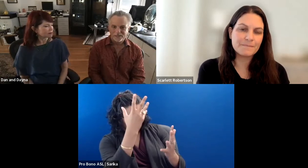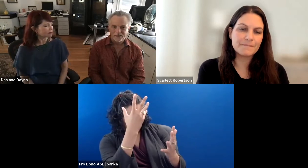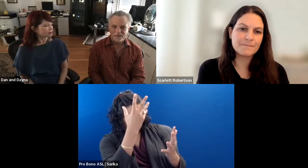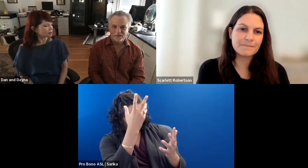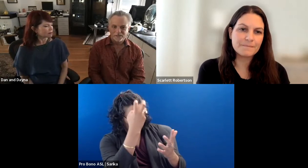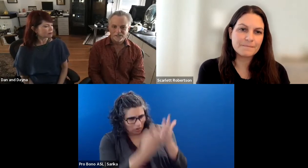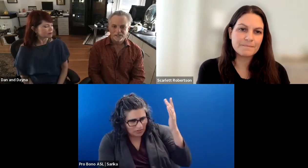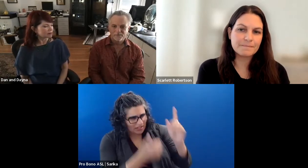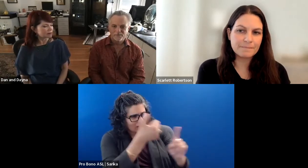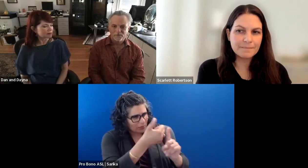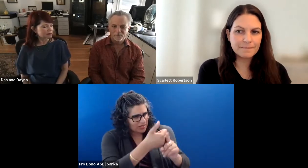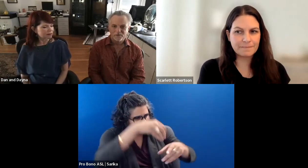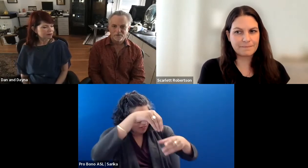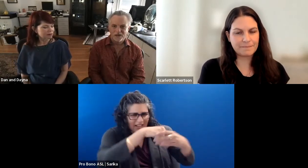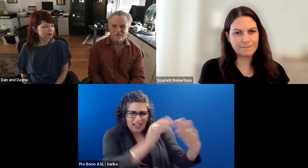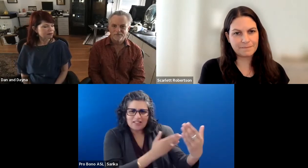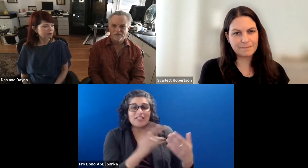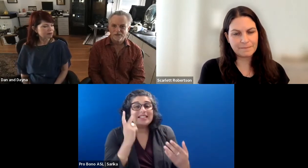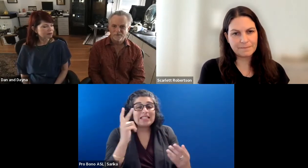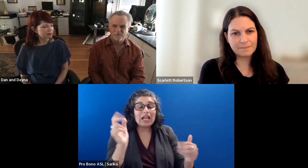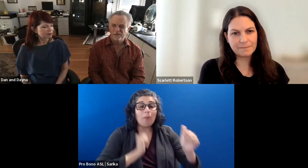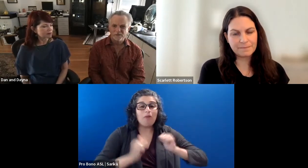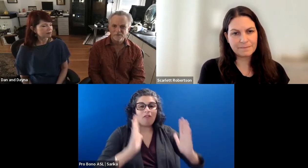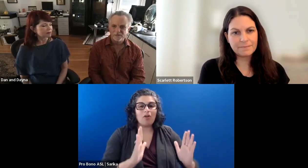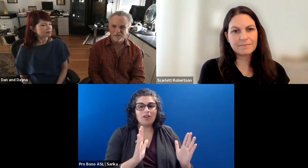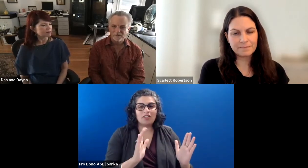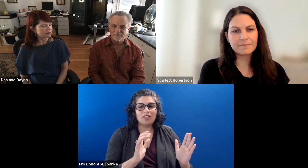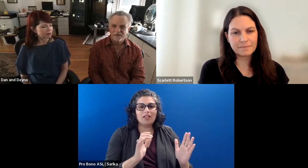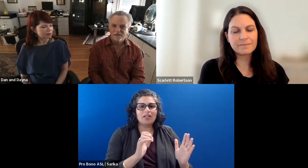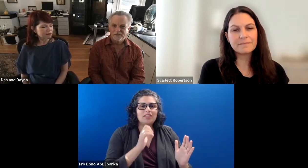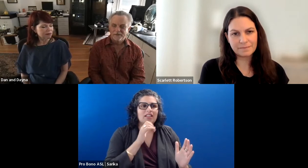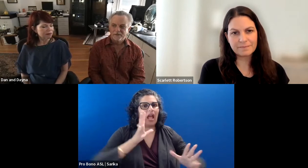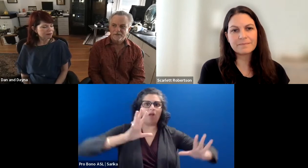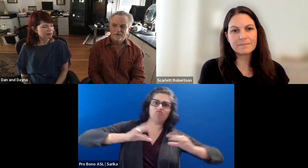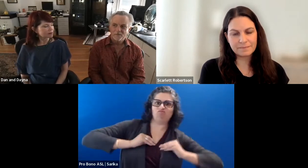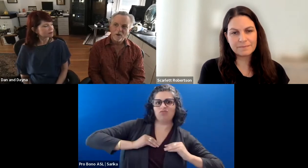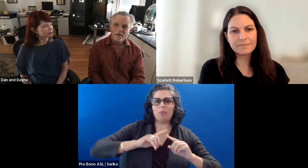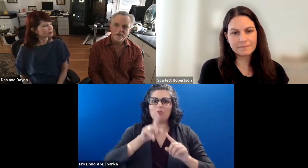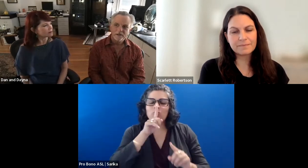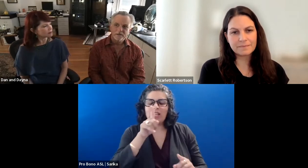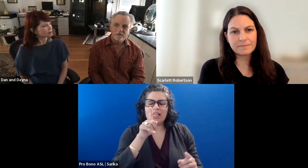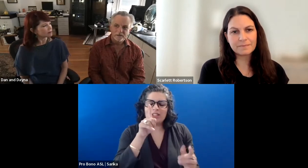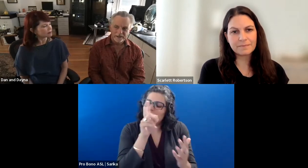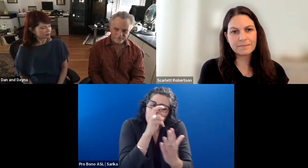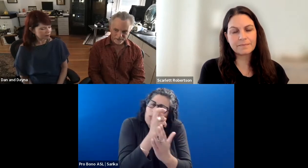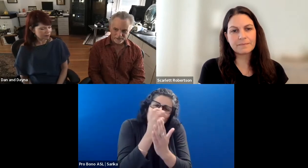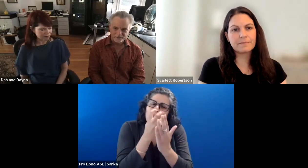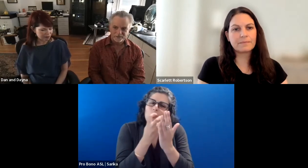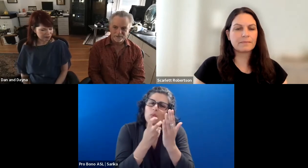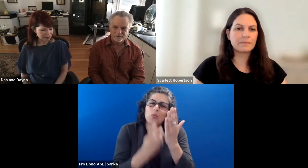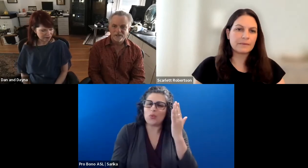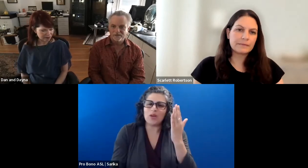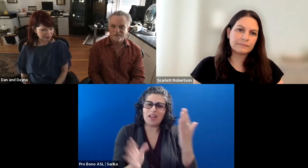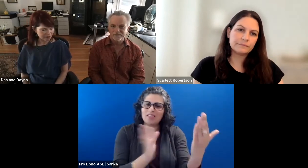And to see a performer not phone it in, but really lose himself. There's a moment after the